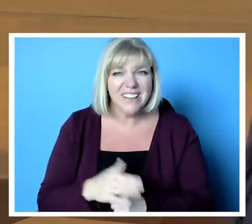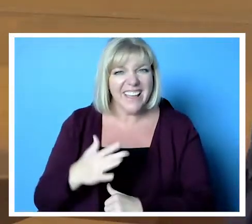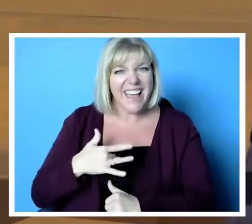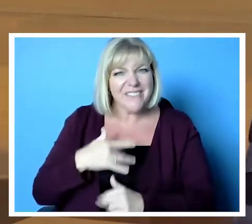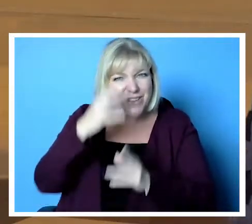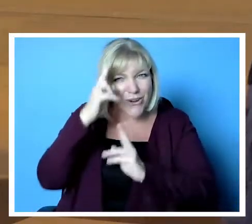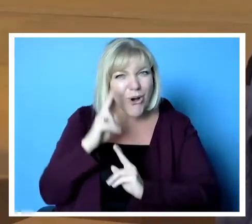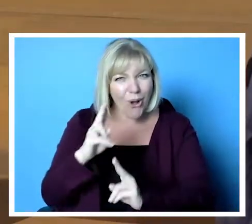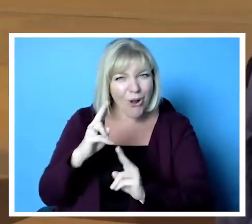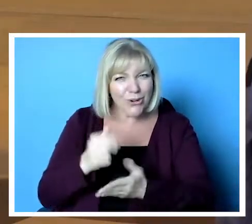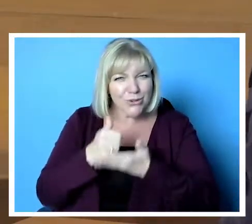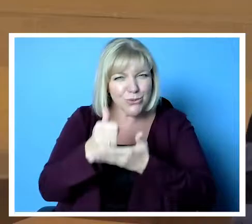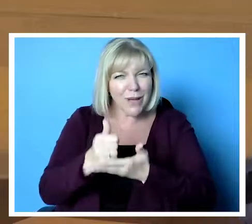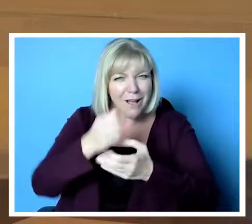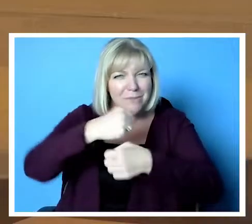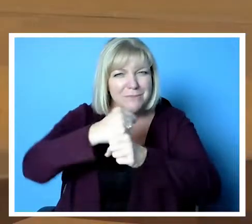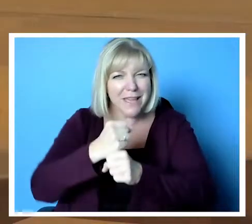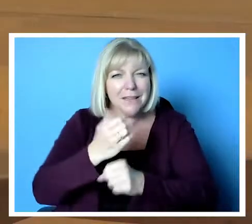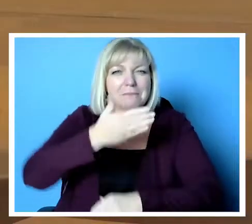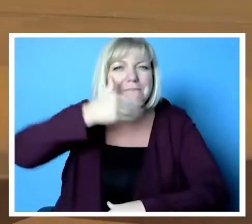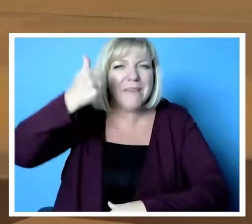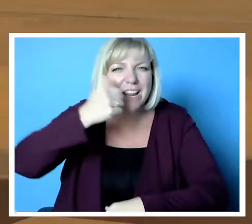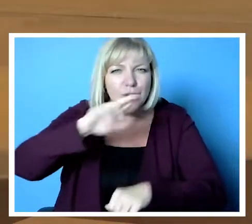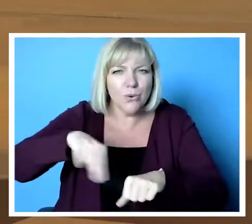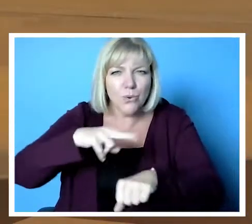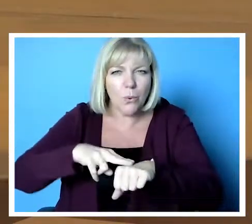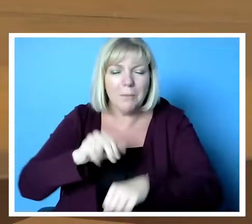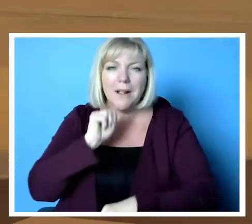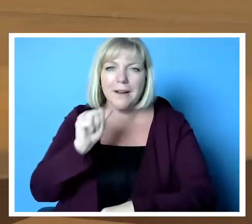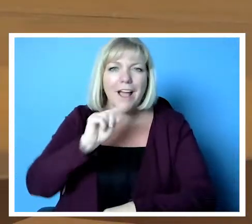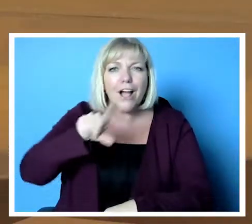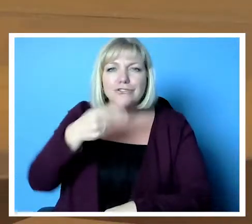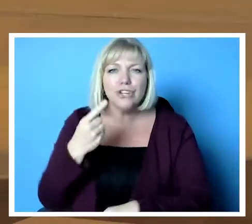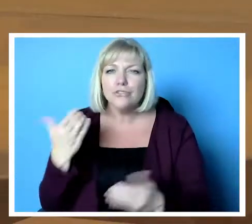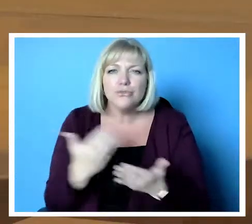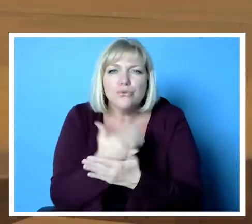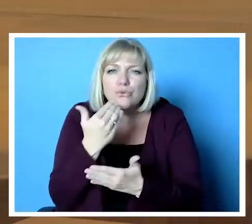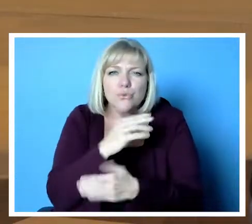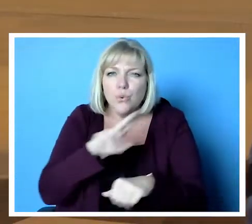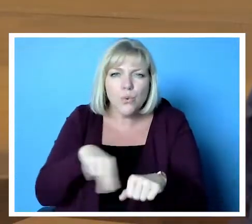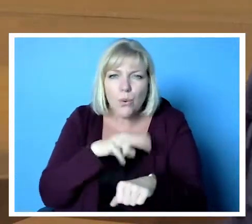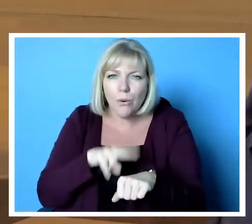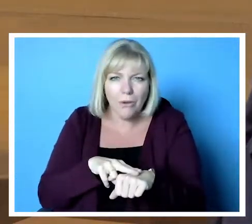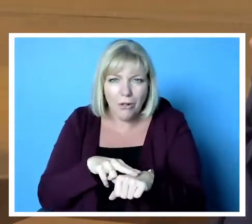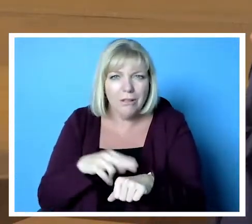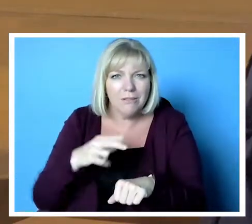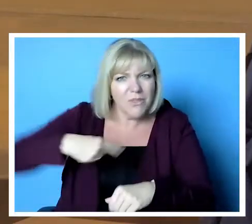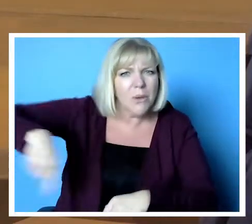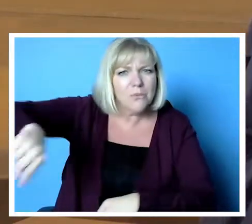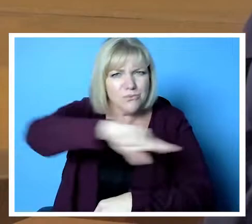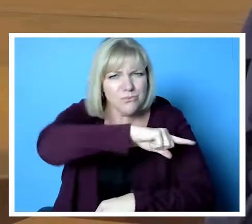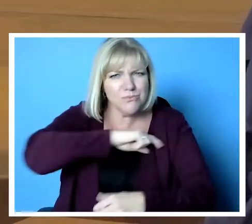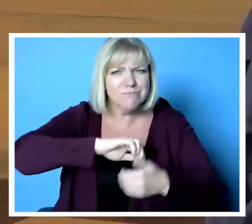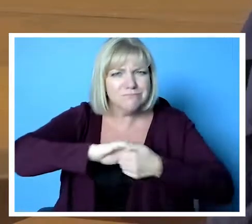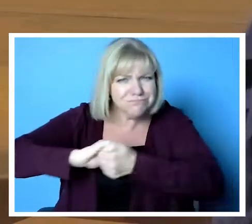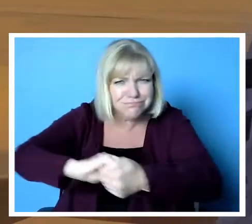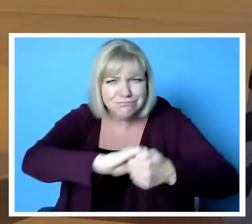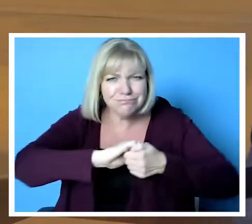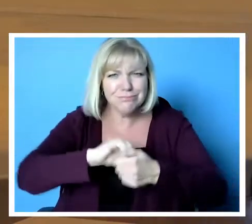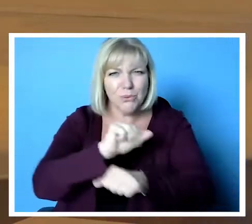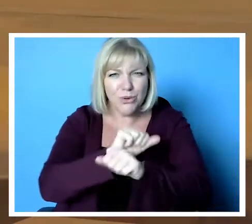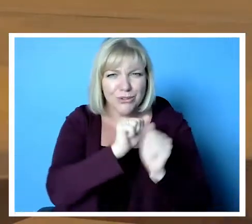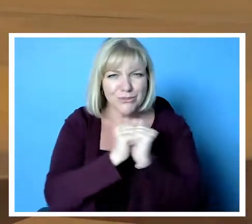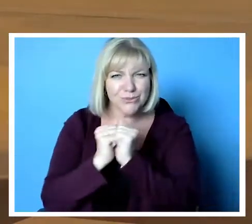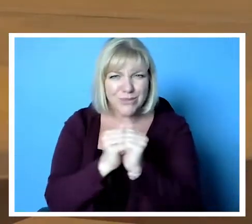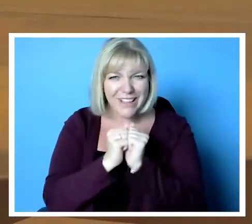normal and not just a new normal with all of you over this last year. And we have spent this Lenten season in what we have